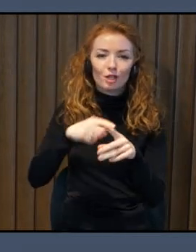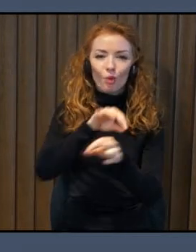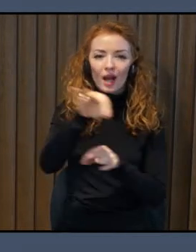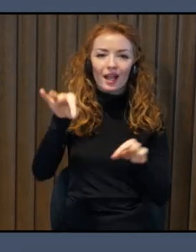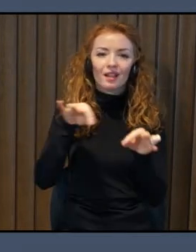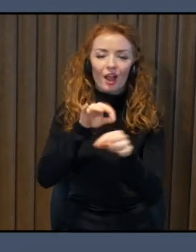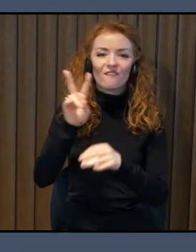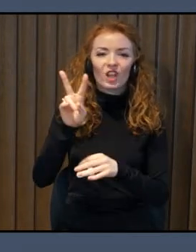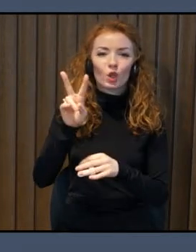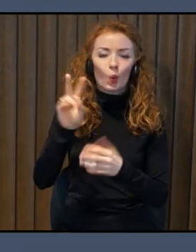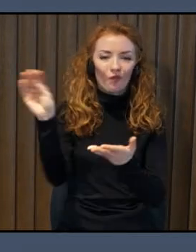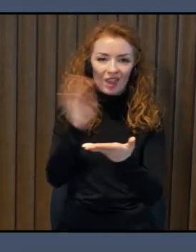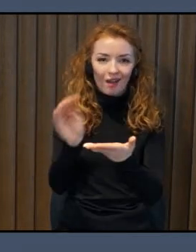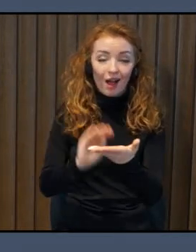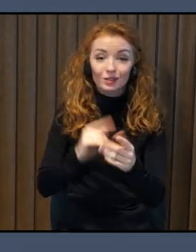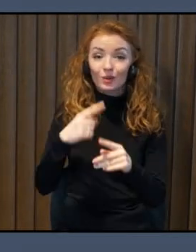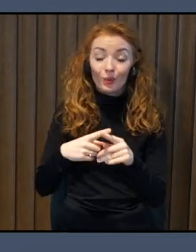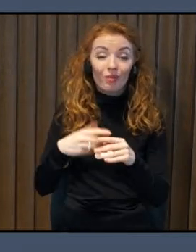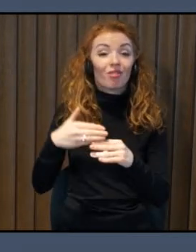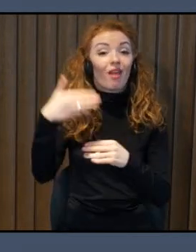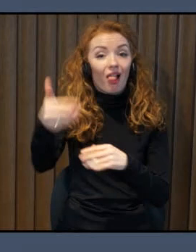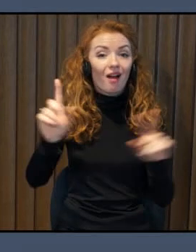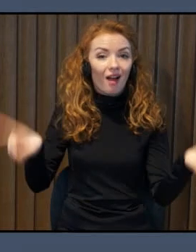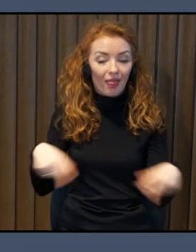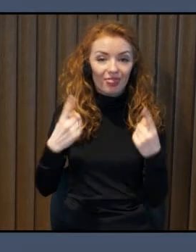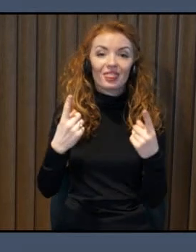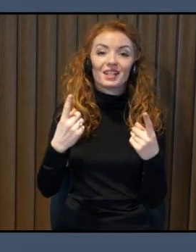based on Vitruvius' articles.